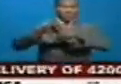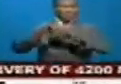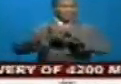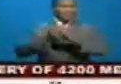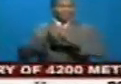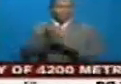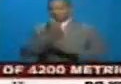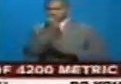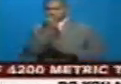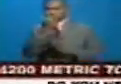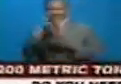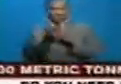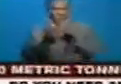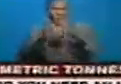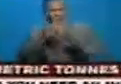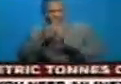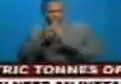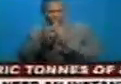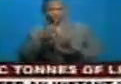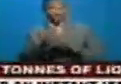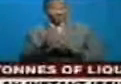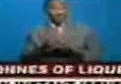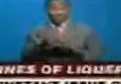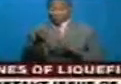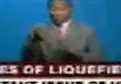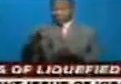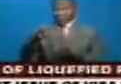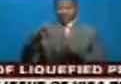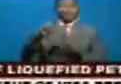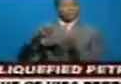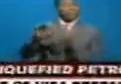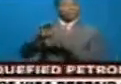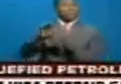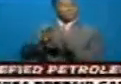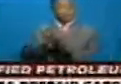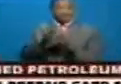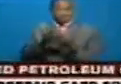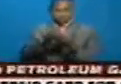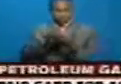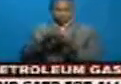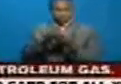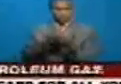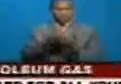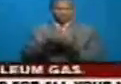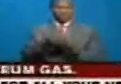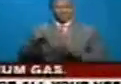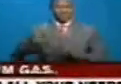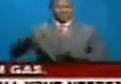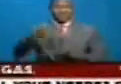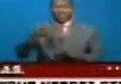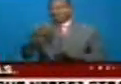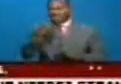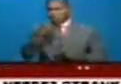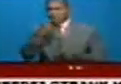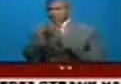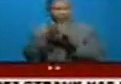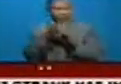the words of mouth. And if you look at the Bible, we are being told to watch our